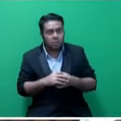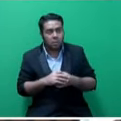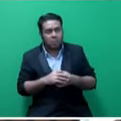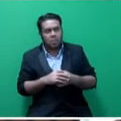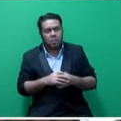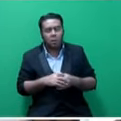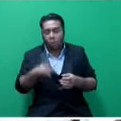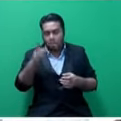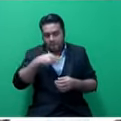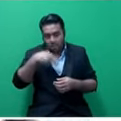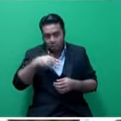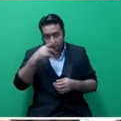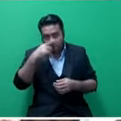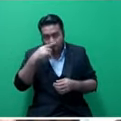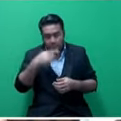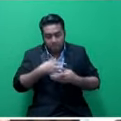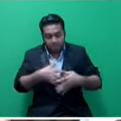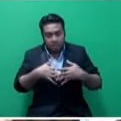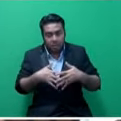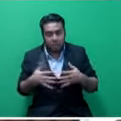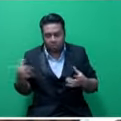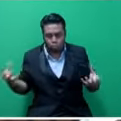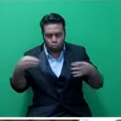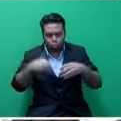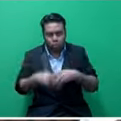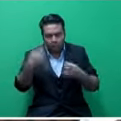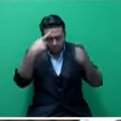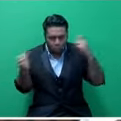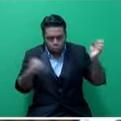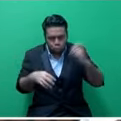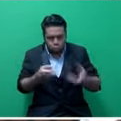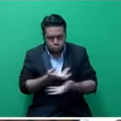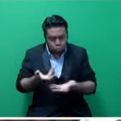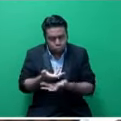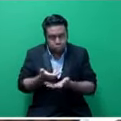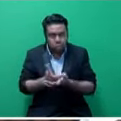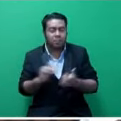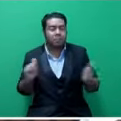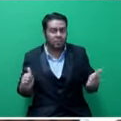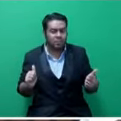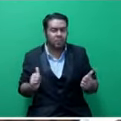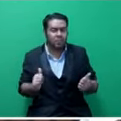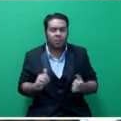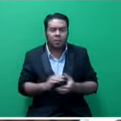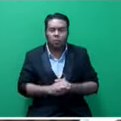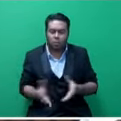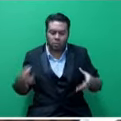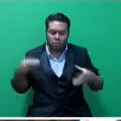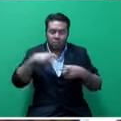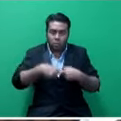invited to give their comments on it. By coming on board with this particular Budapest Convention,